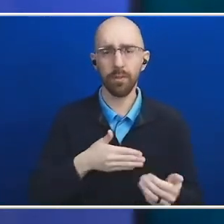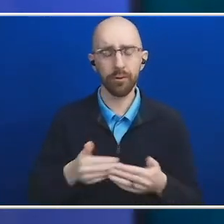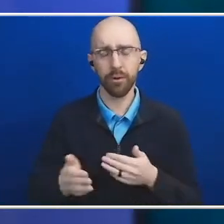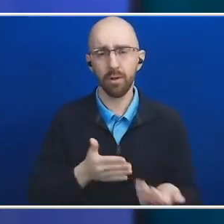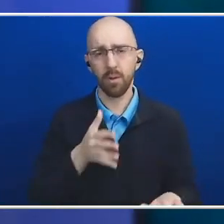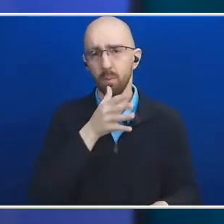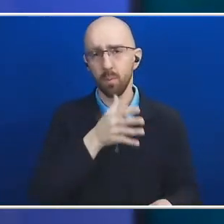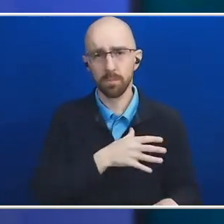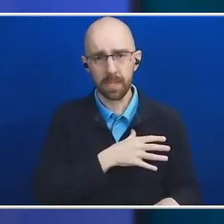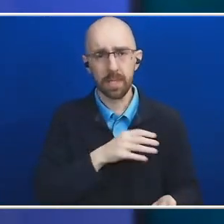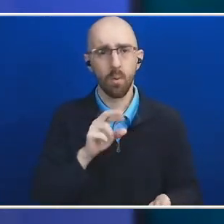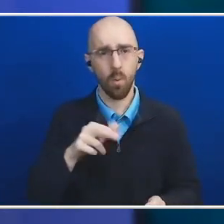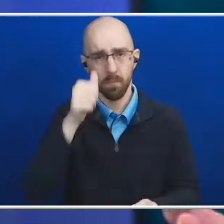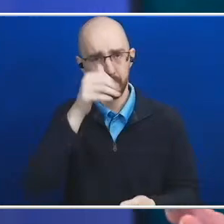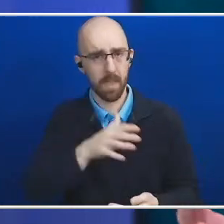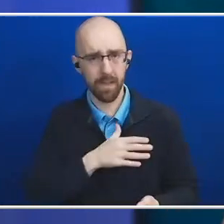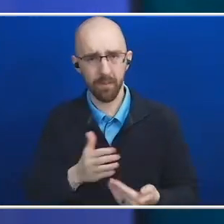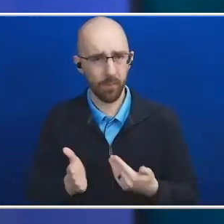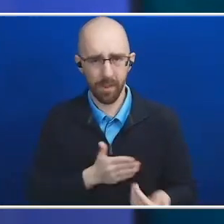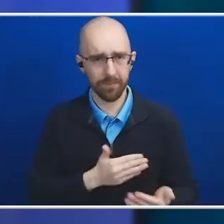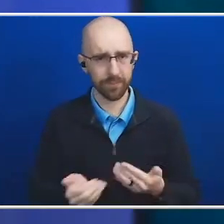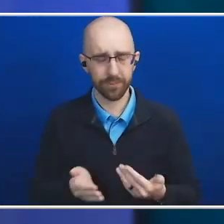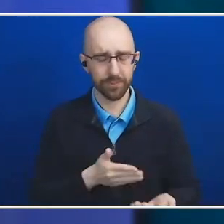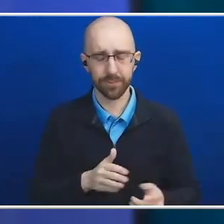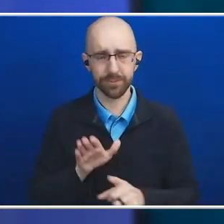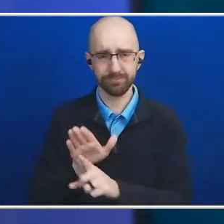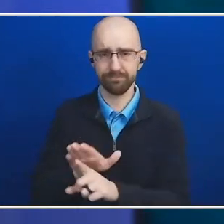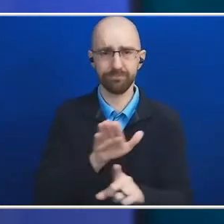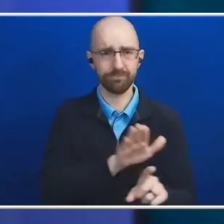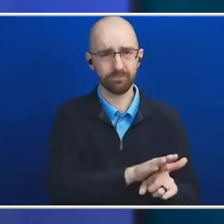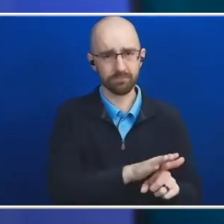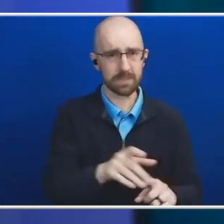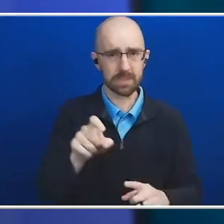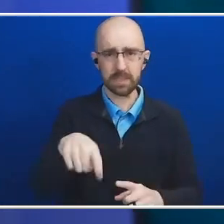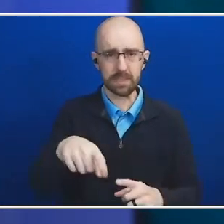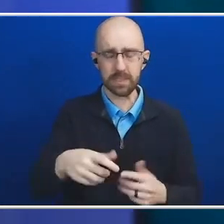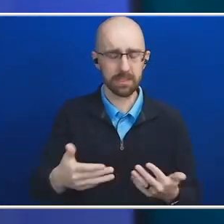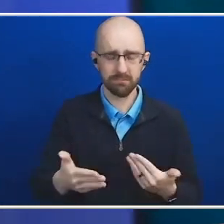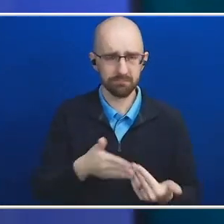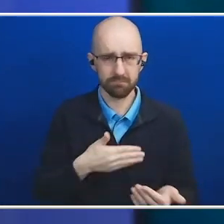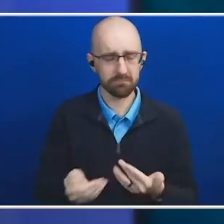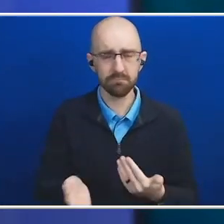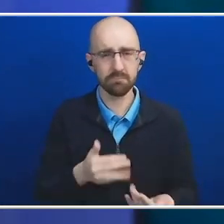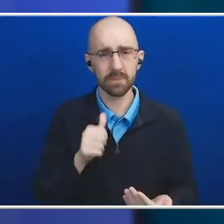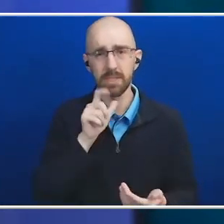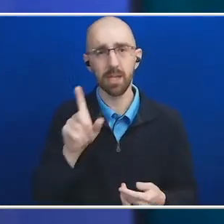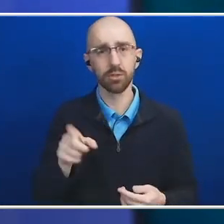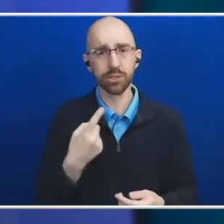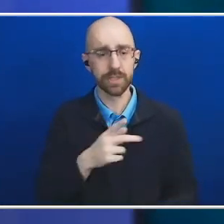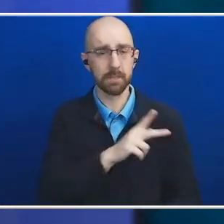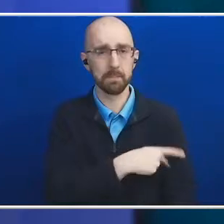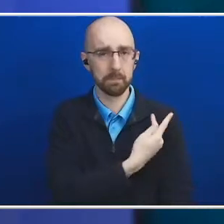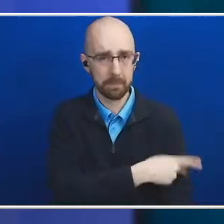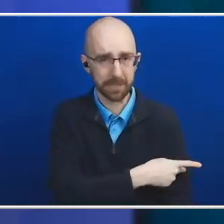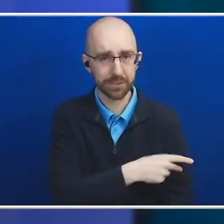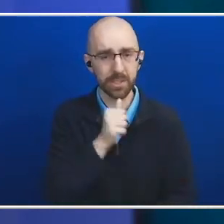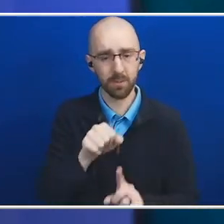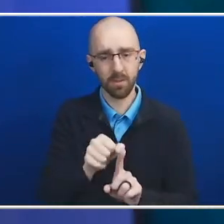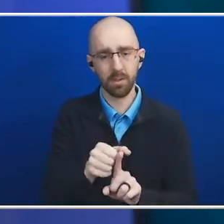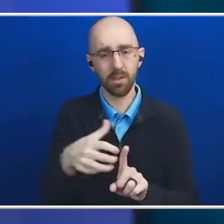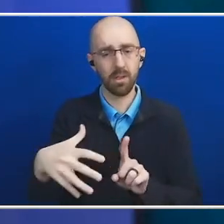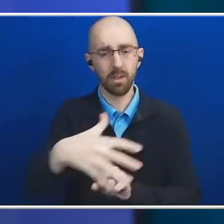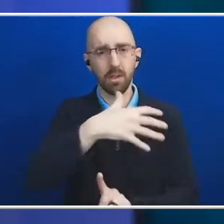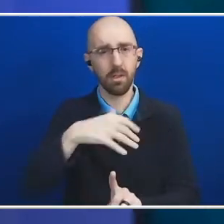men, whatever their respective needs are. It doesn't just hit the patient, it hits the family. They do some really great